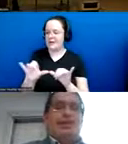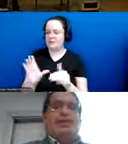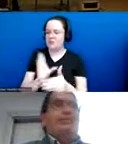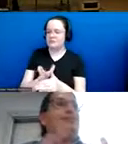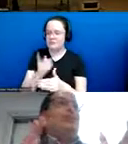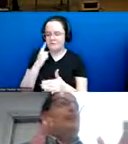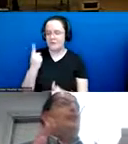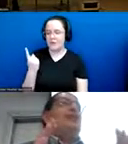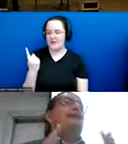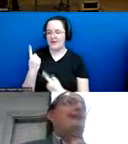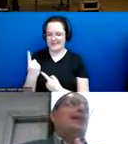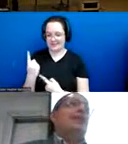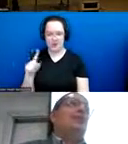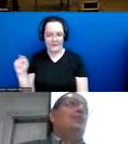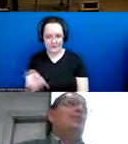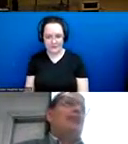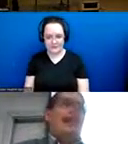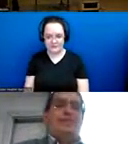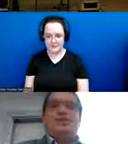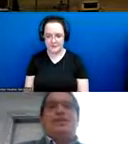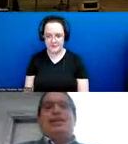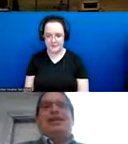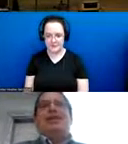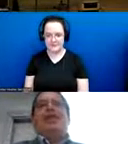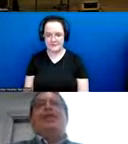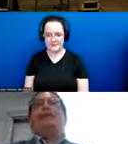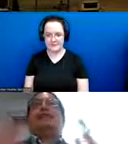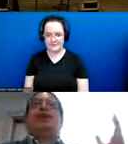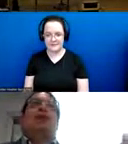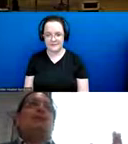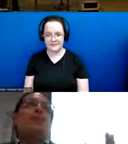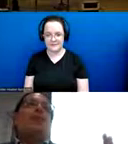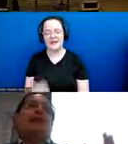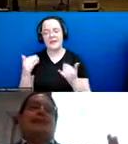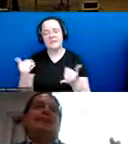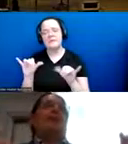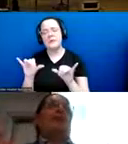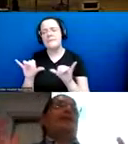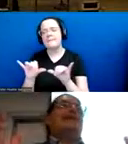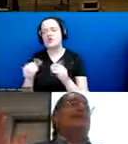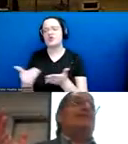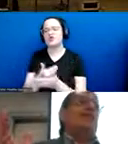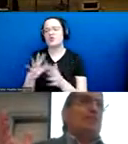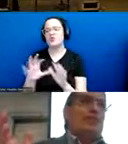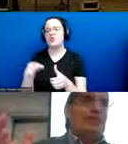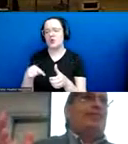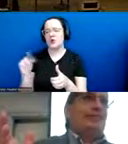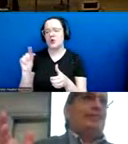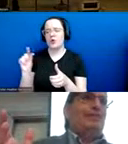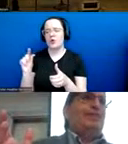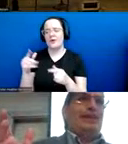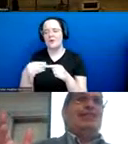photons, right? And to measure a new class of, let's say, quantum property that is called